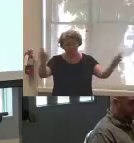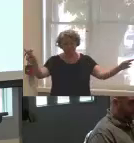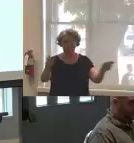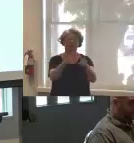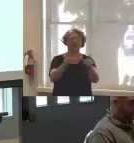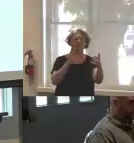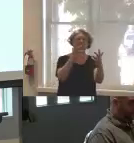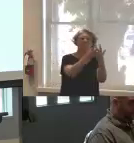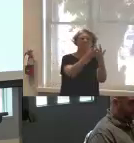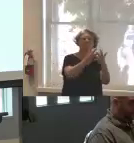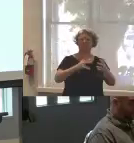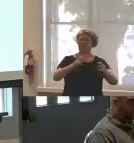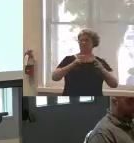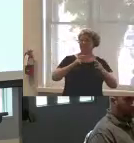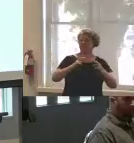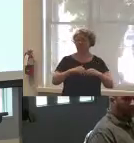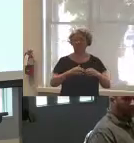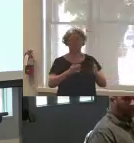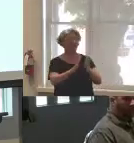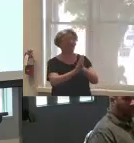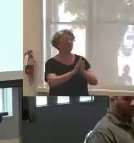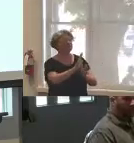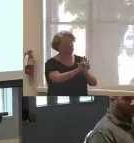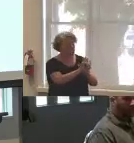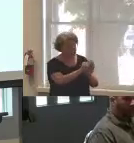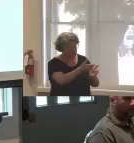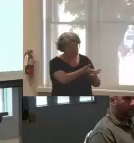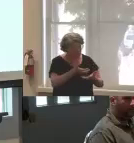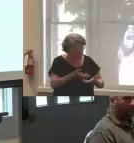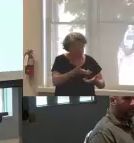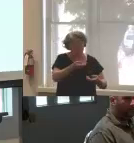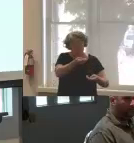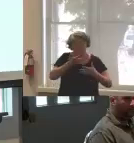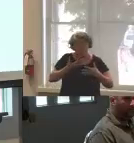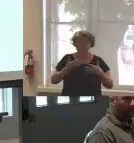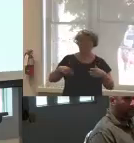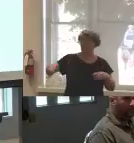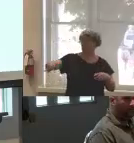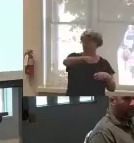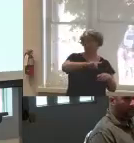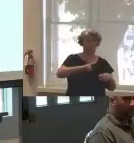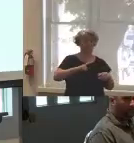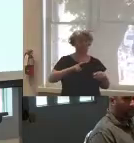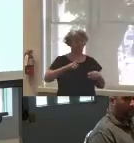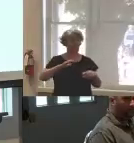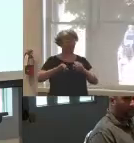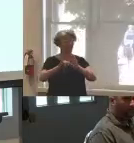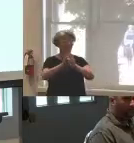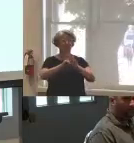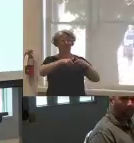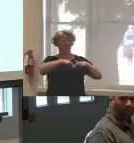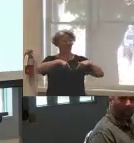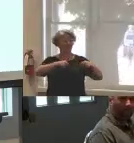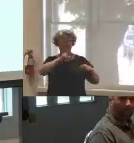language. And ask for and share pronouns regularly. I noticed that for some of you, you may not put pronouns on your name